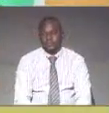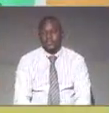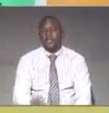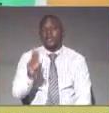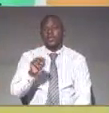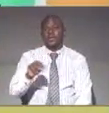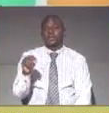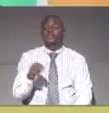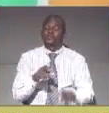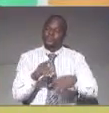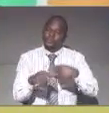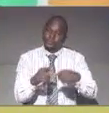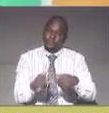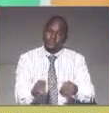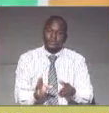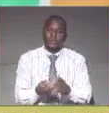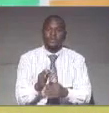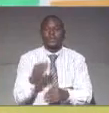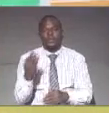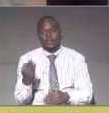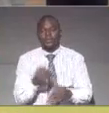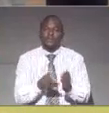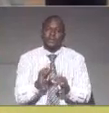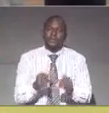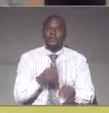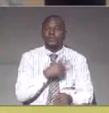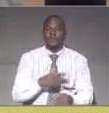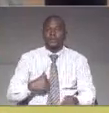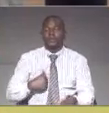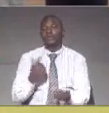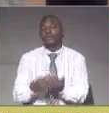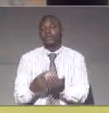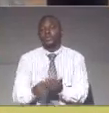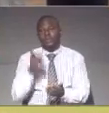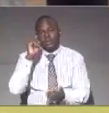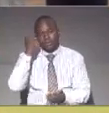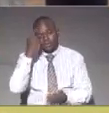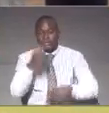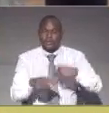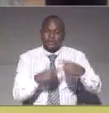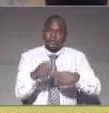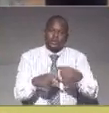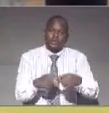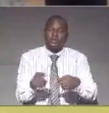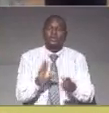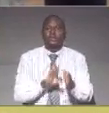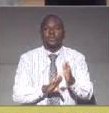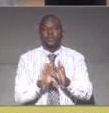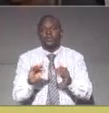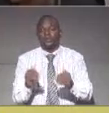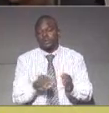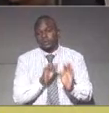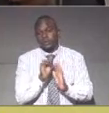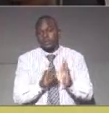Northern Uganda Resilience Initiative is one of the 3 engagements under the Danish and Uganda government on sustainable, inclusive development. The program